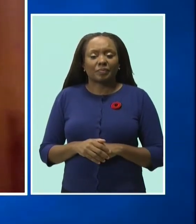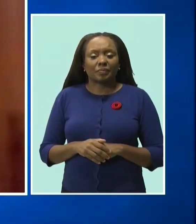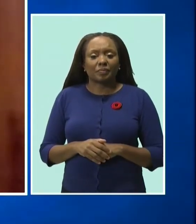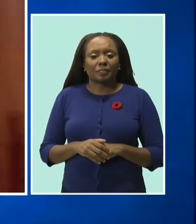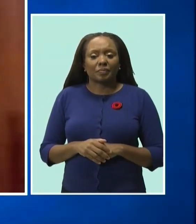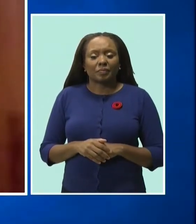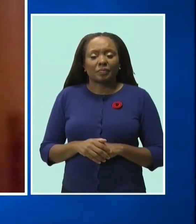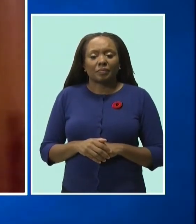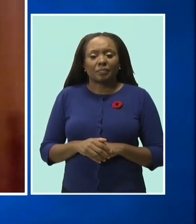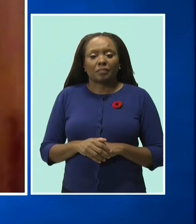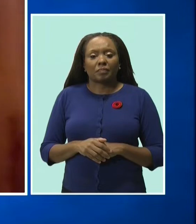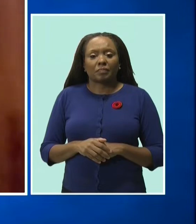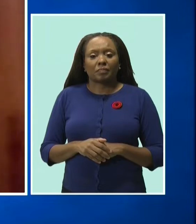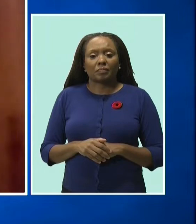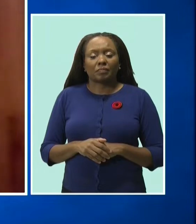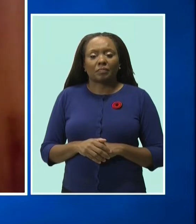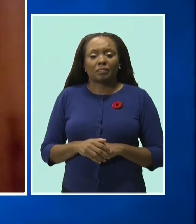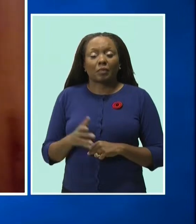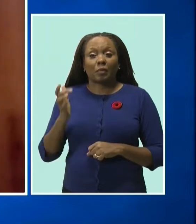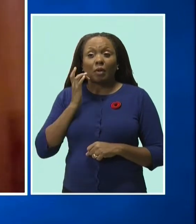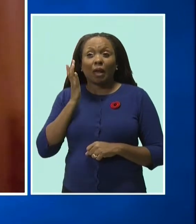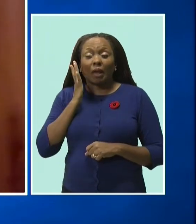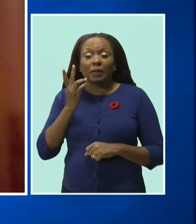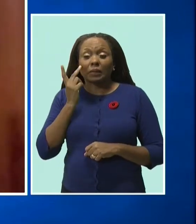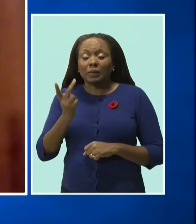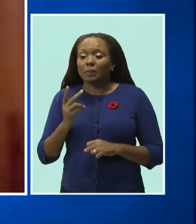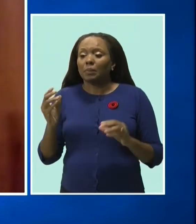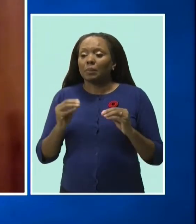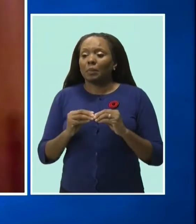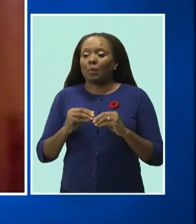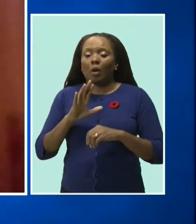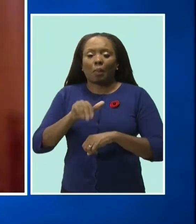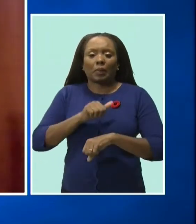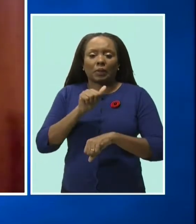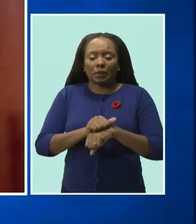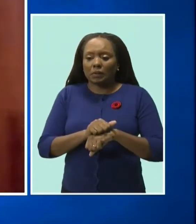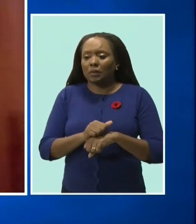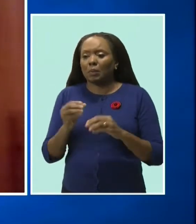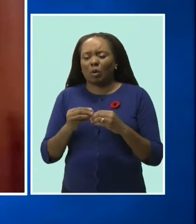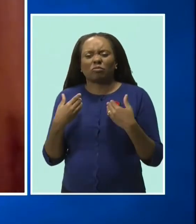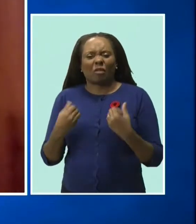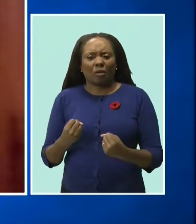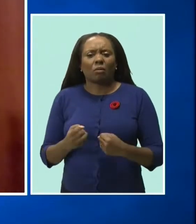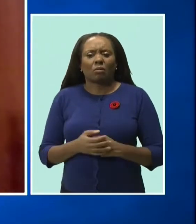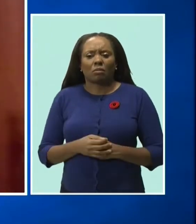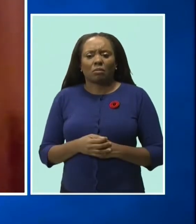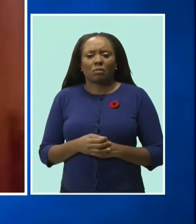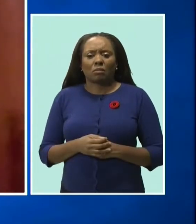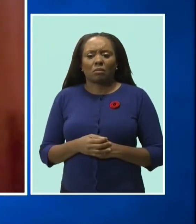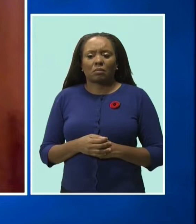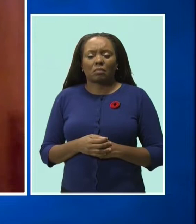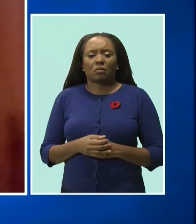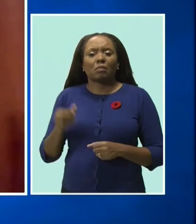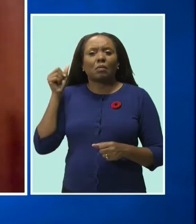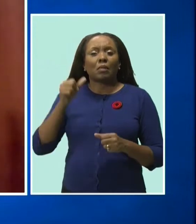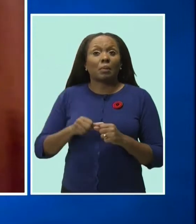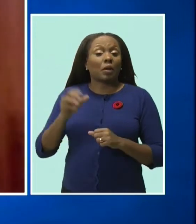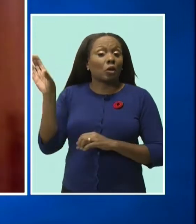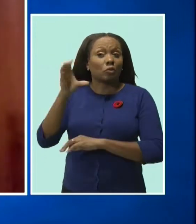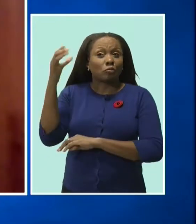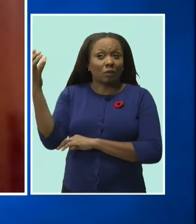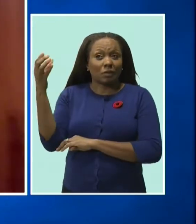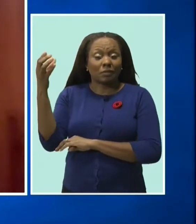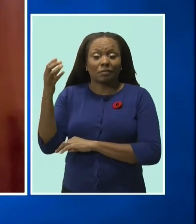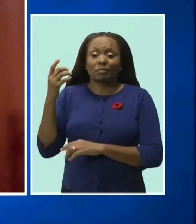more forward bookings and stronger forward bookings, even at a period of time. And remember, Christmas, you